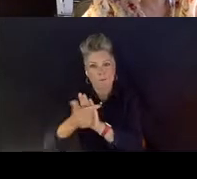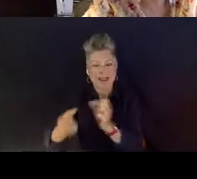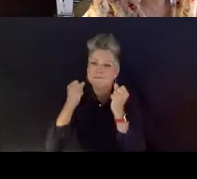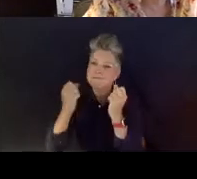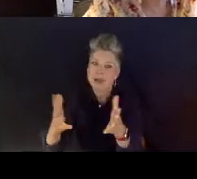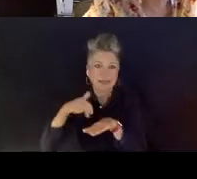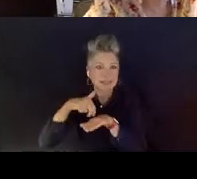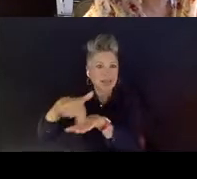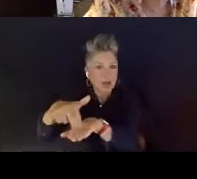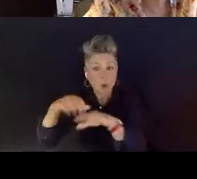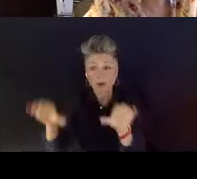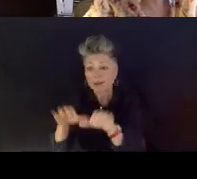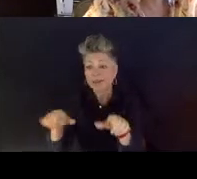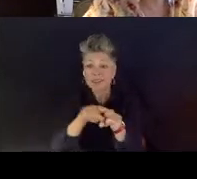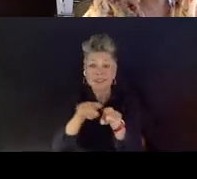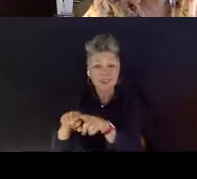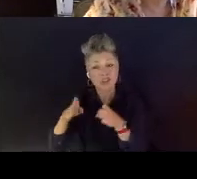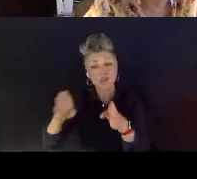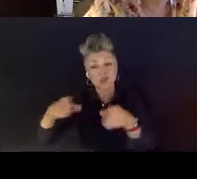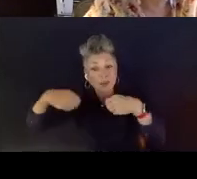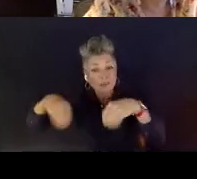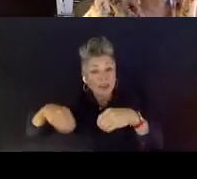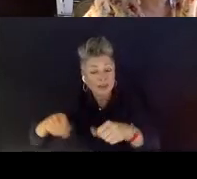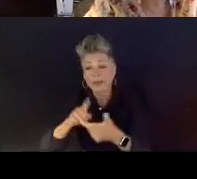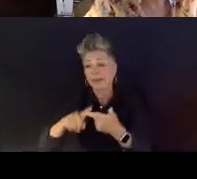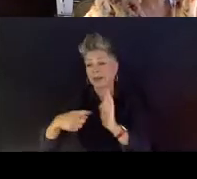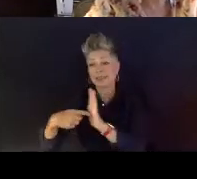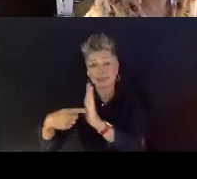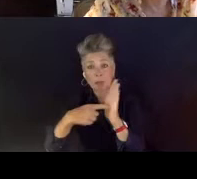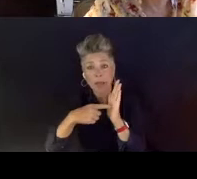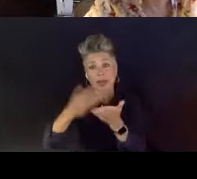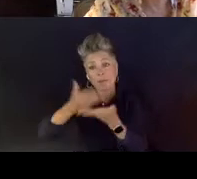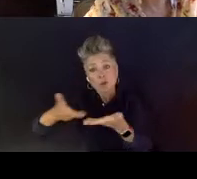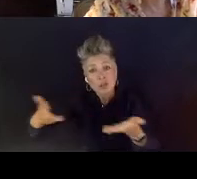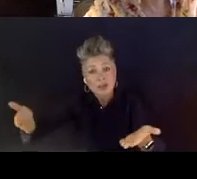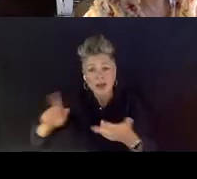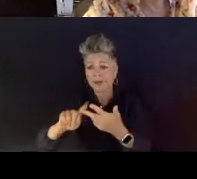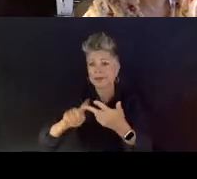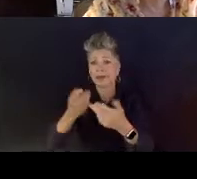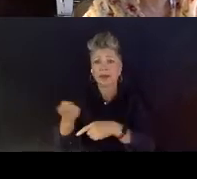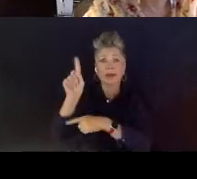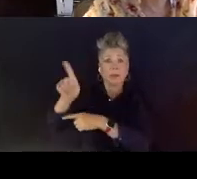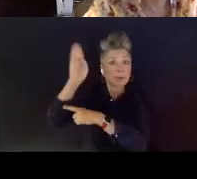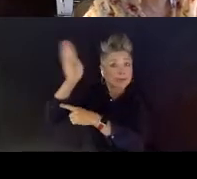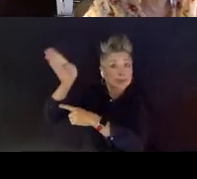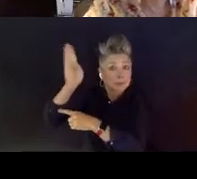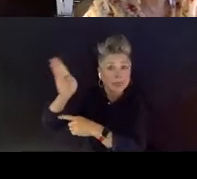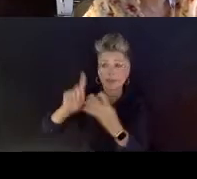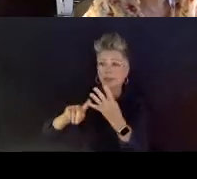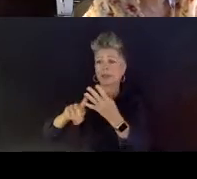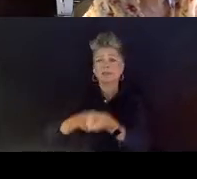as street vending, the display of merchandise, public speaking, expression of political